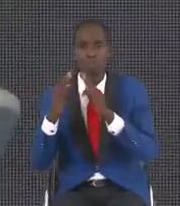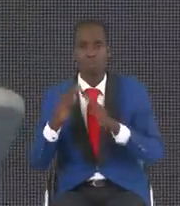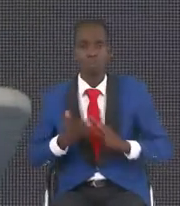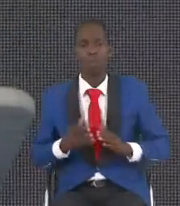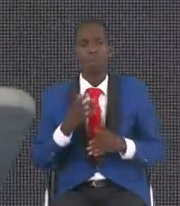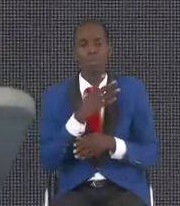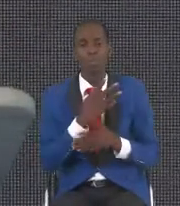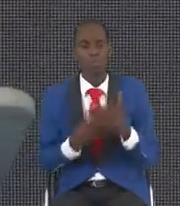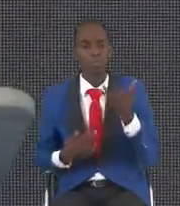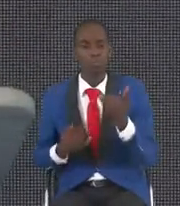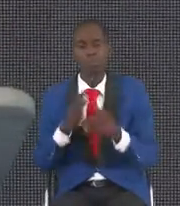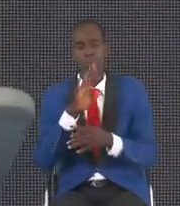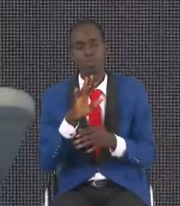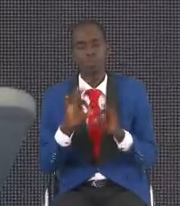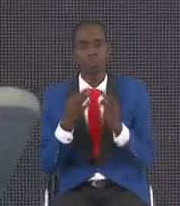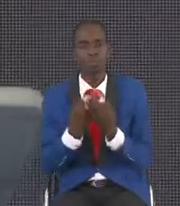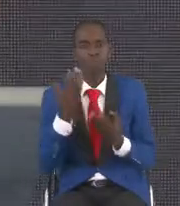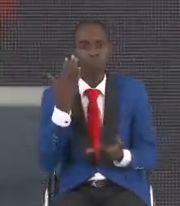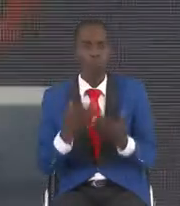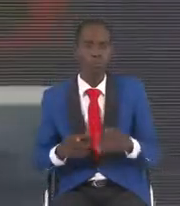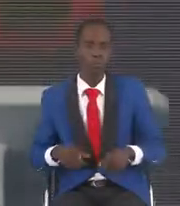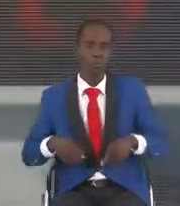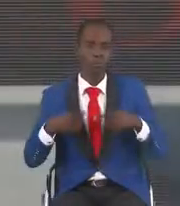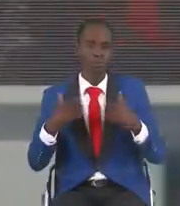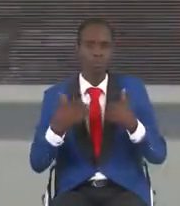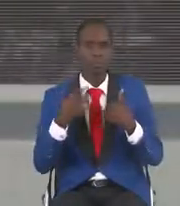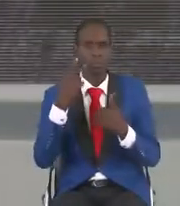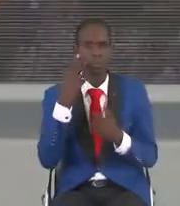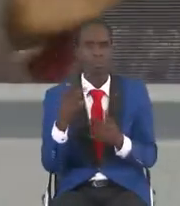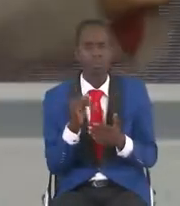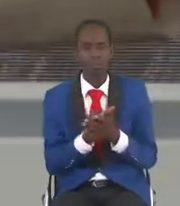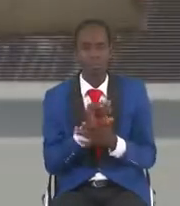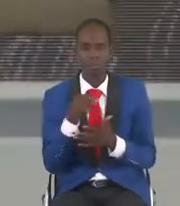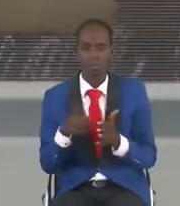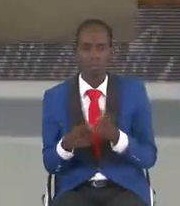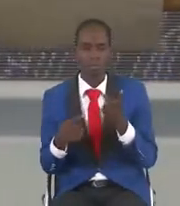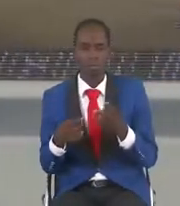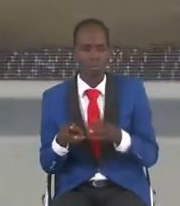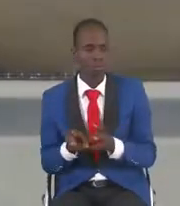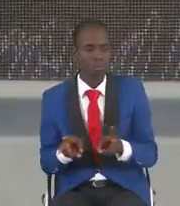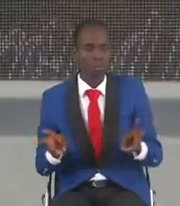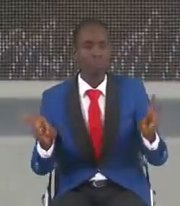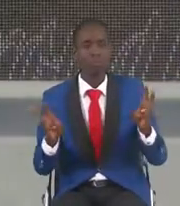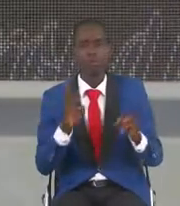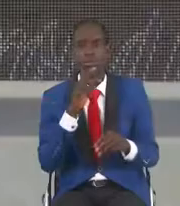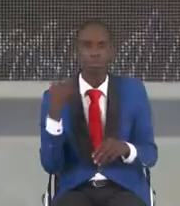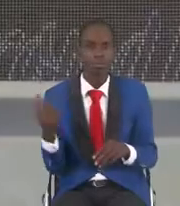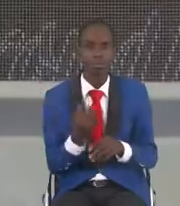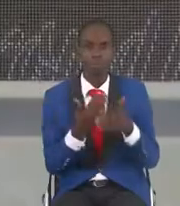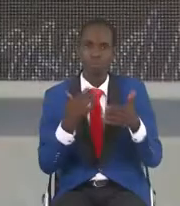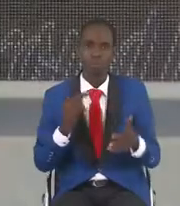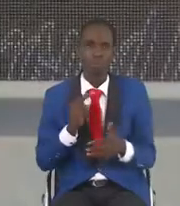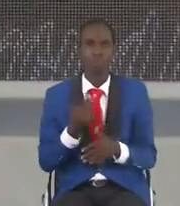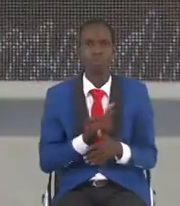may live. Have you noticed that these two streams are always before us? And